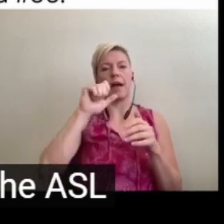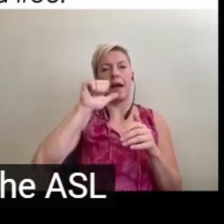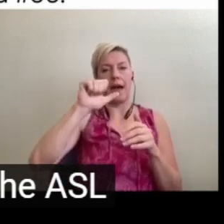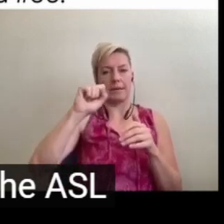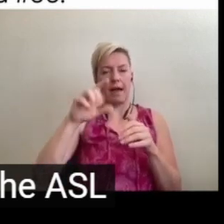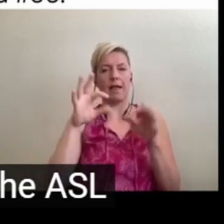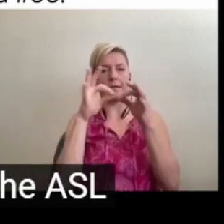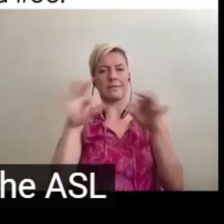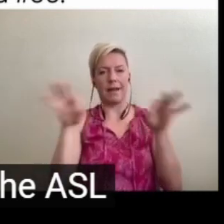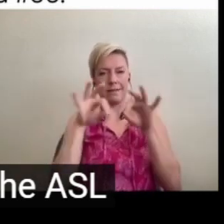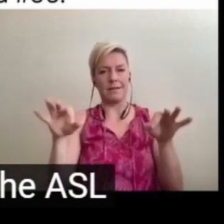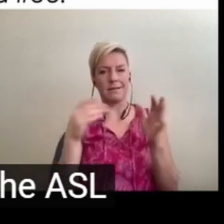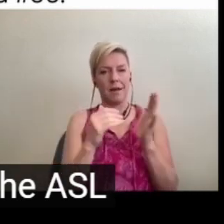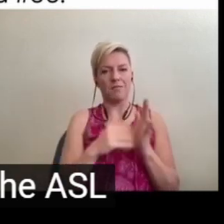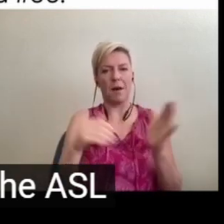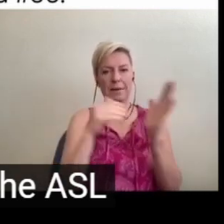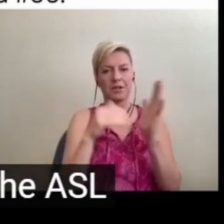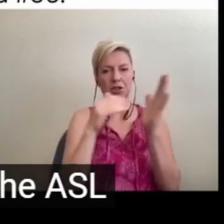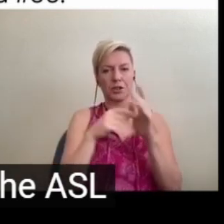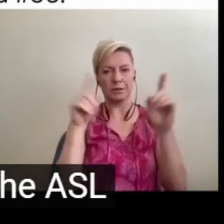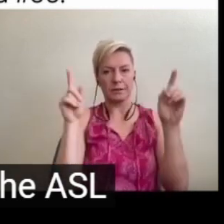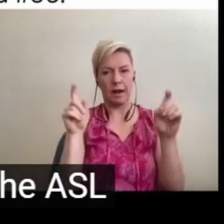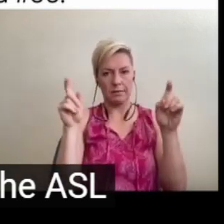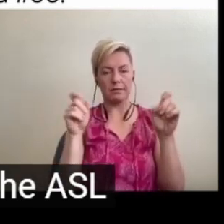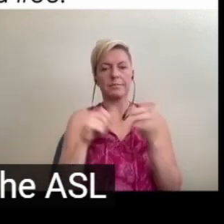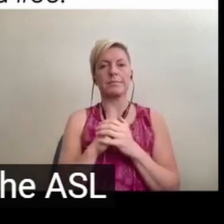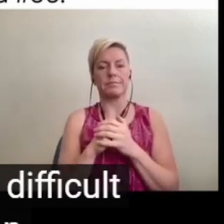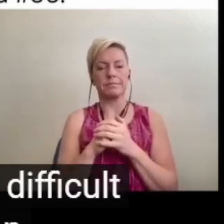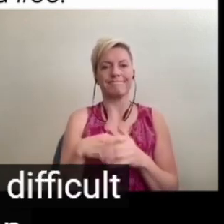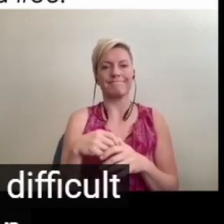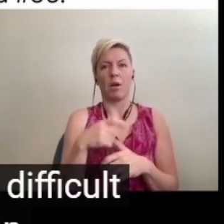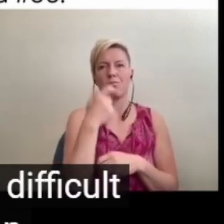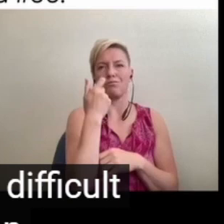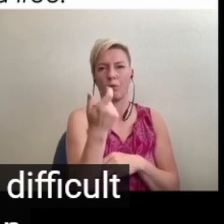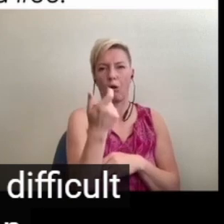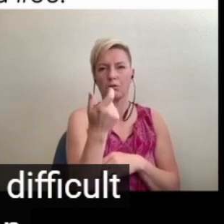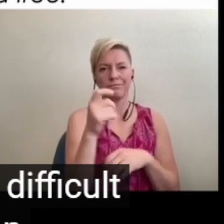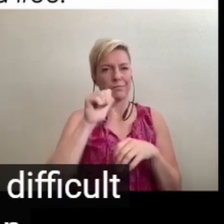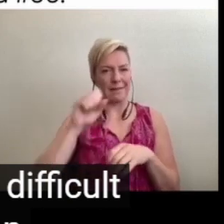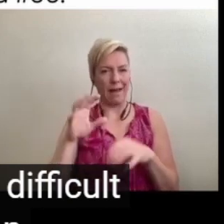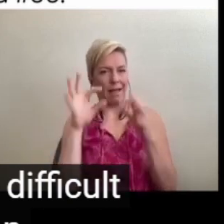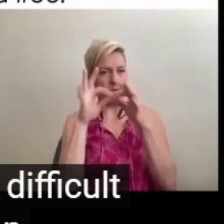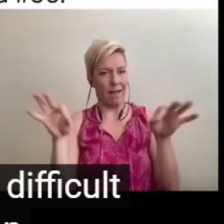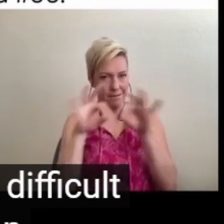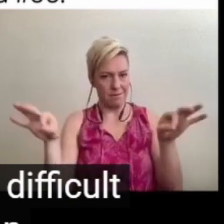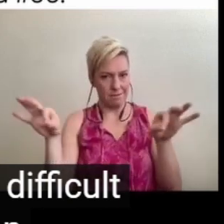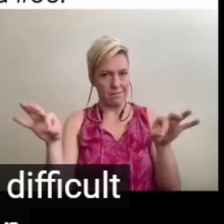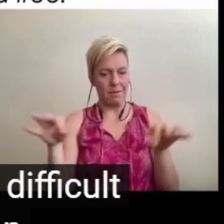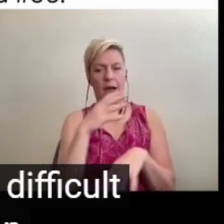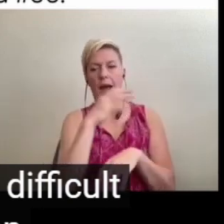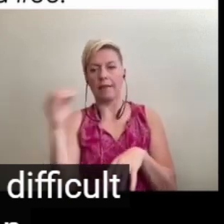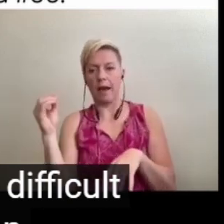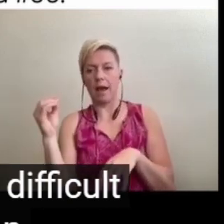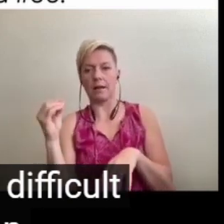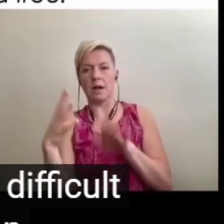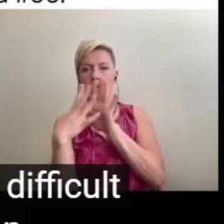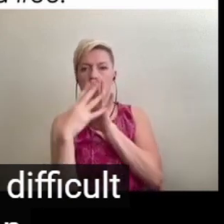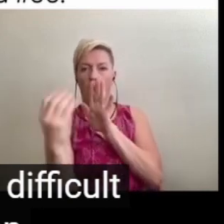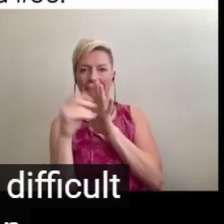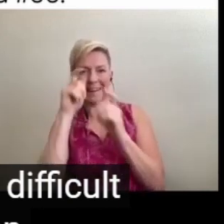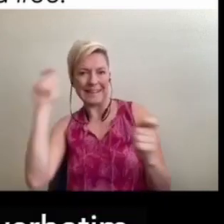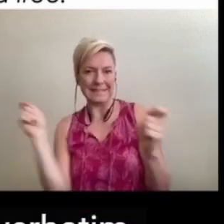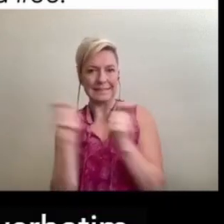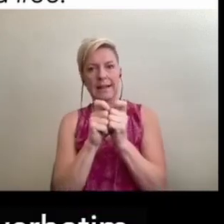was the ASL sentence reproduction test. Participants watched increasingly more difficult sentences on the computer